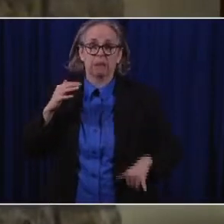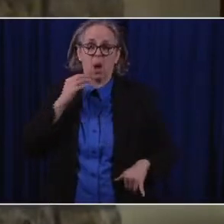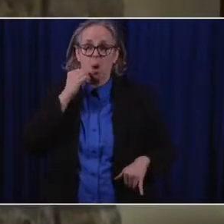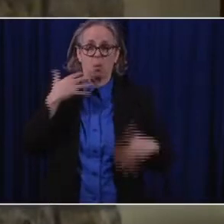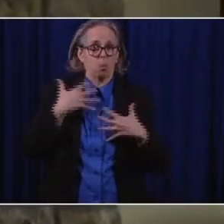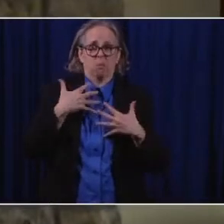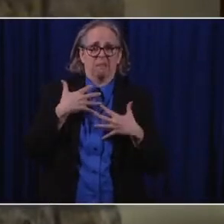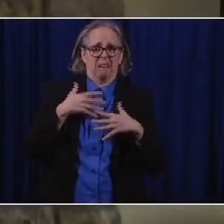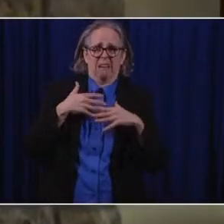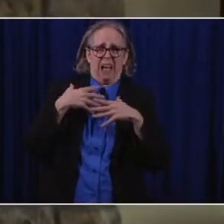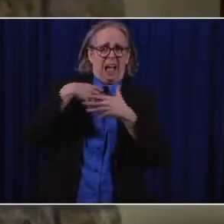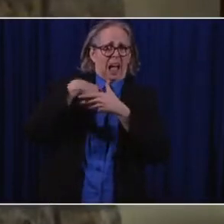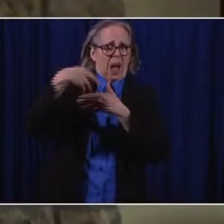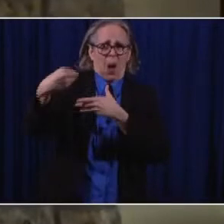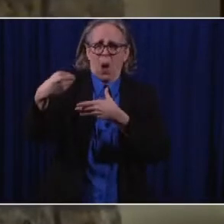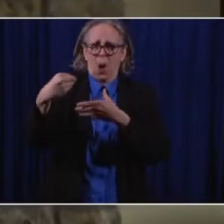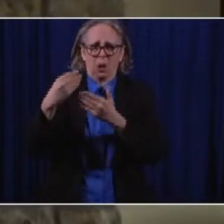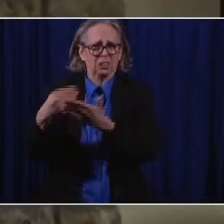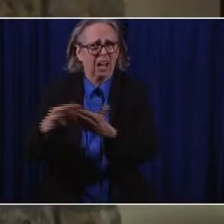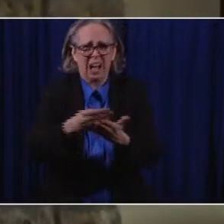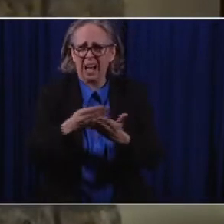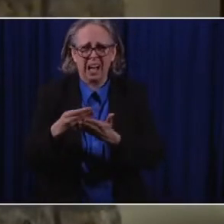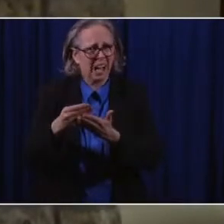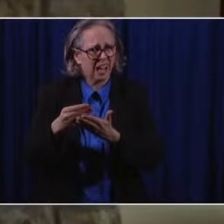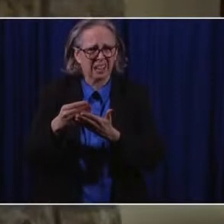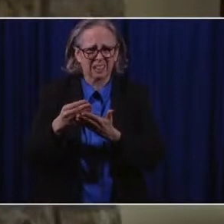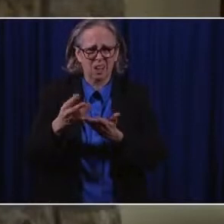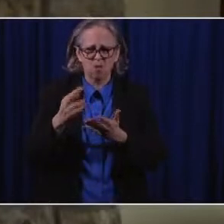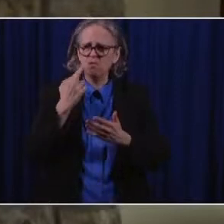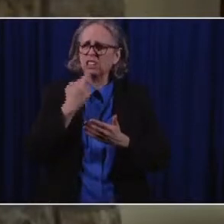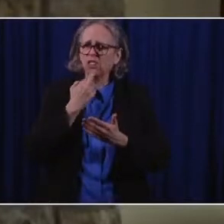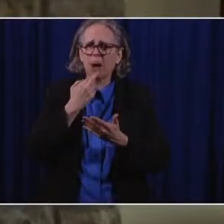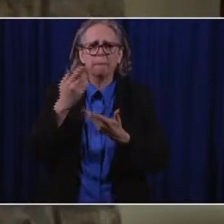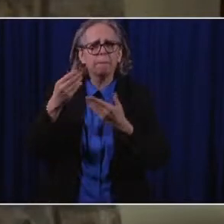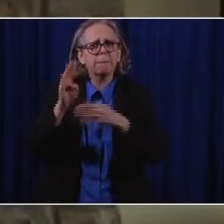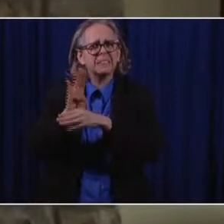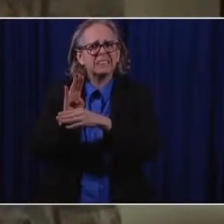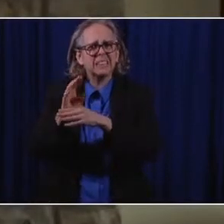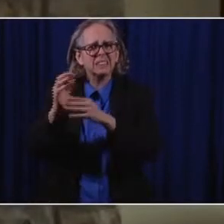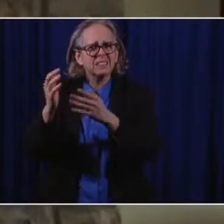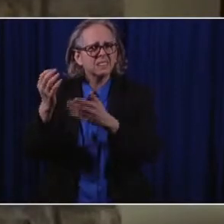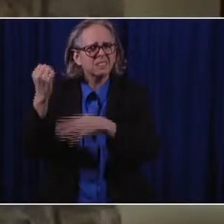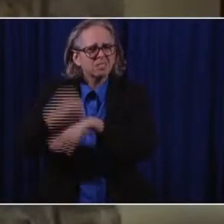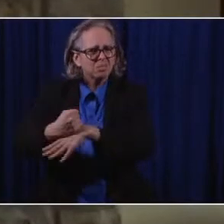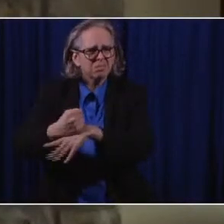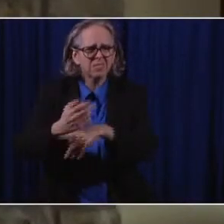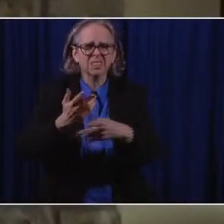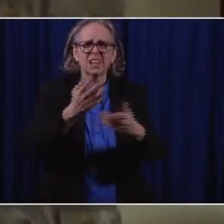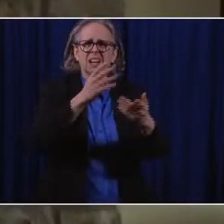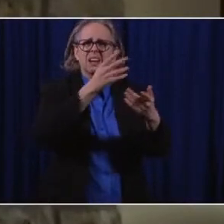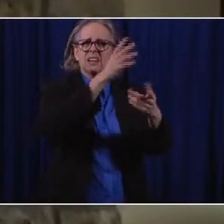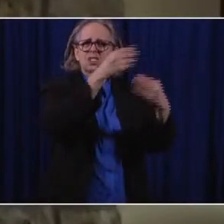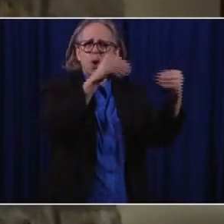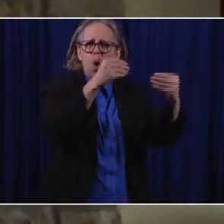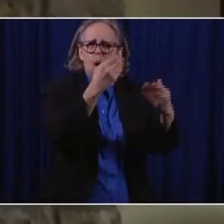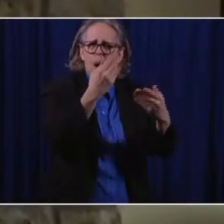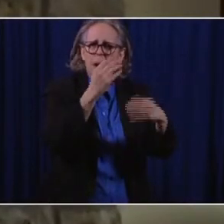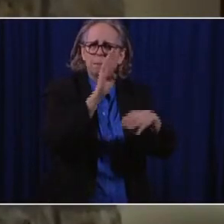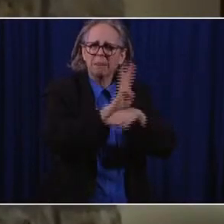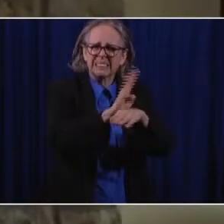to flare up. And that's just, it's human nature, it's natural. and we're going to see